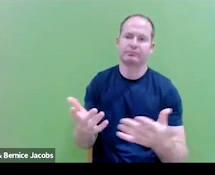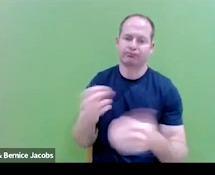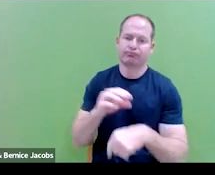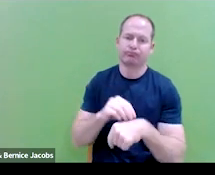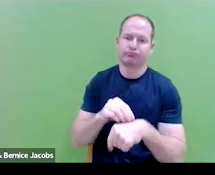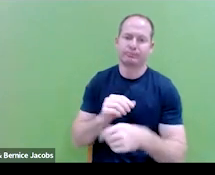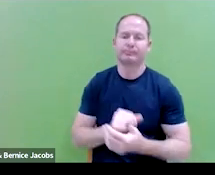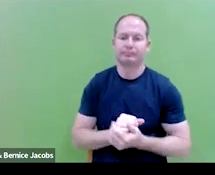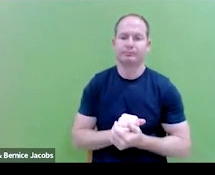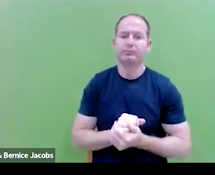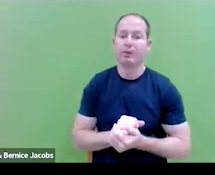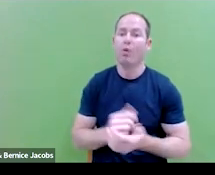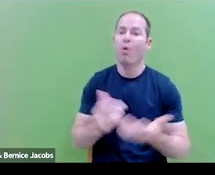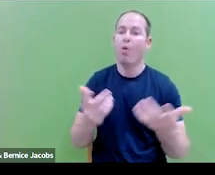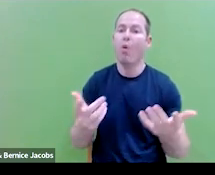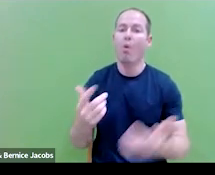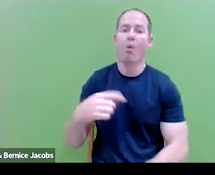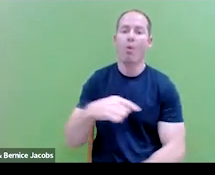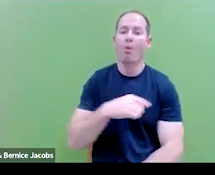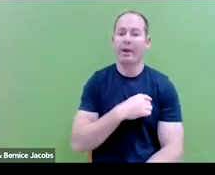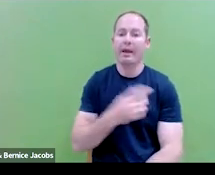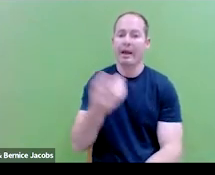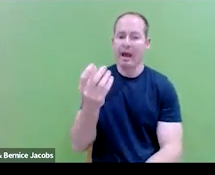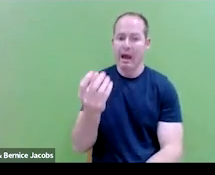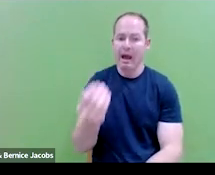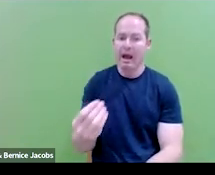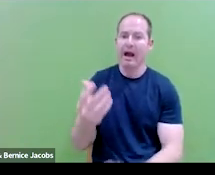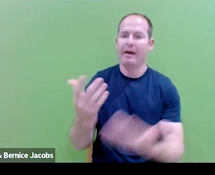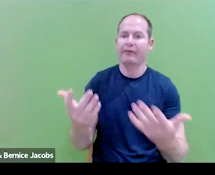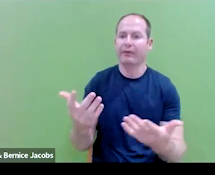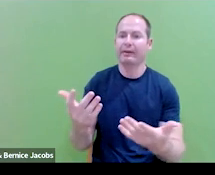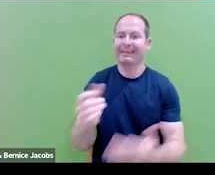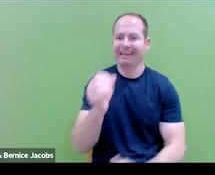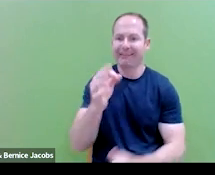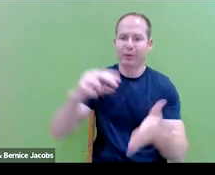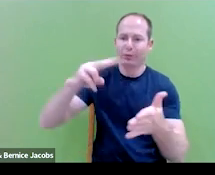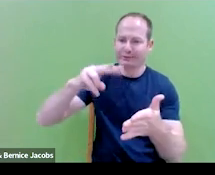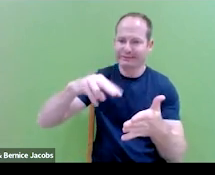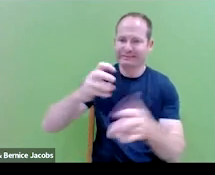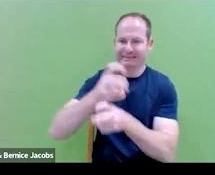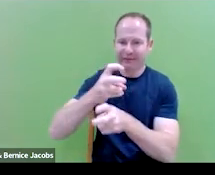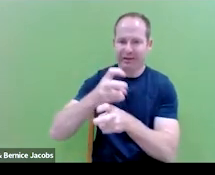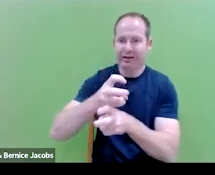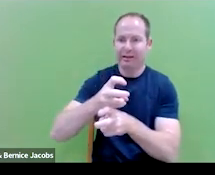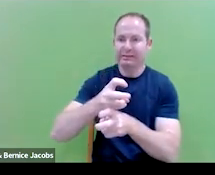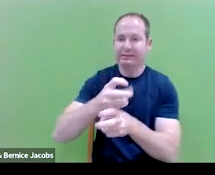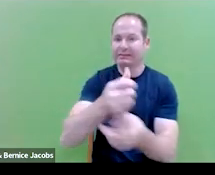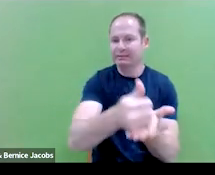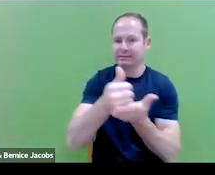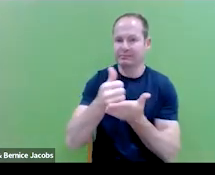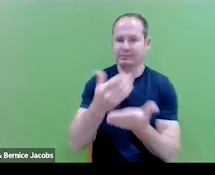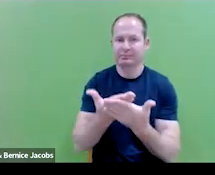Similarly, we also now have font that is designed to overcome aspects of dyslexia. And so on the screen now is a